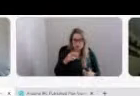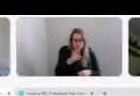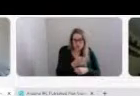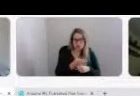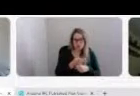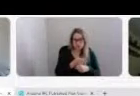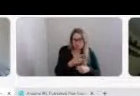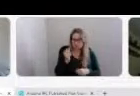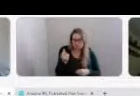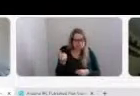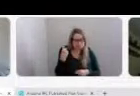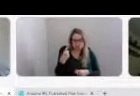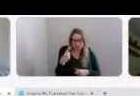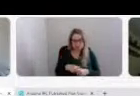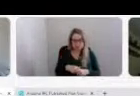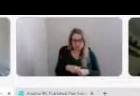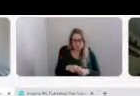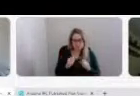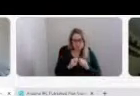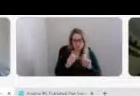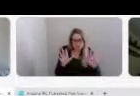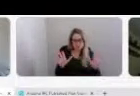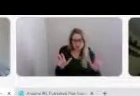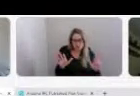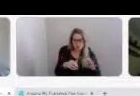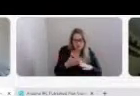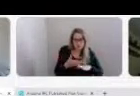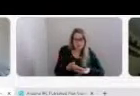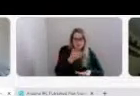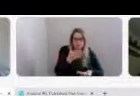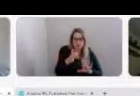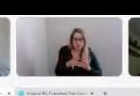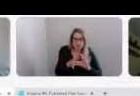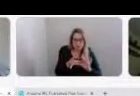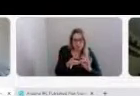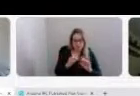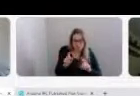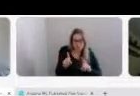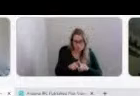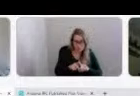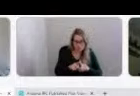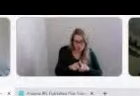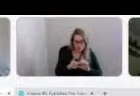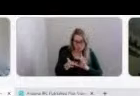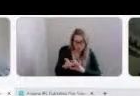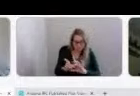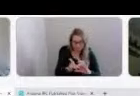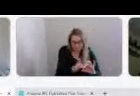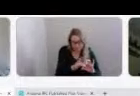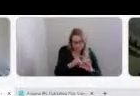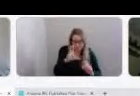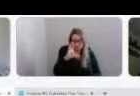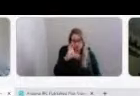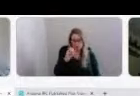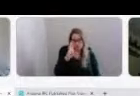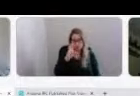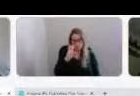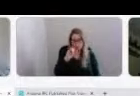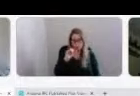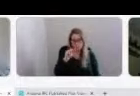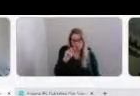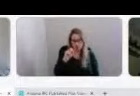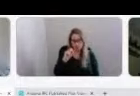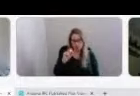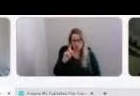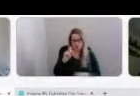sense to us it appears that our previous comments which also align with the coconino county draft map were not